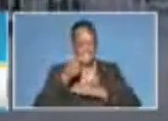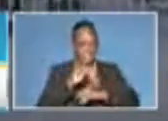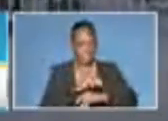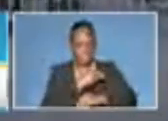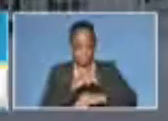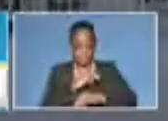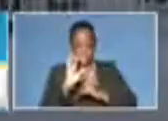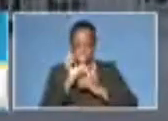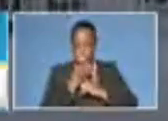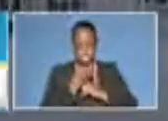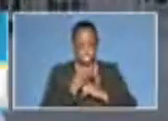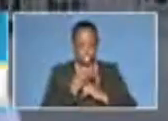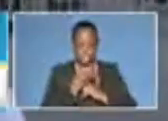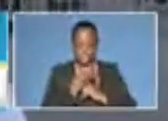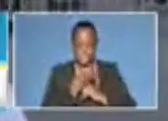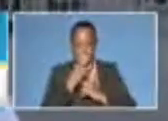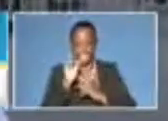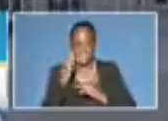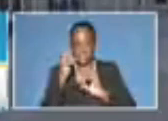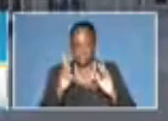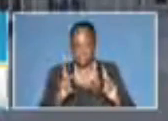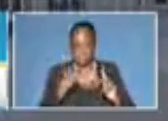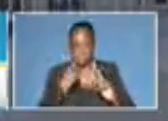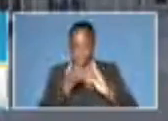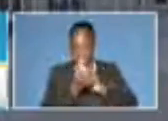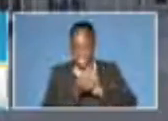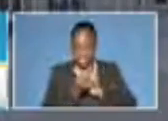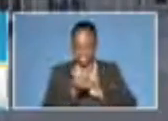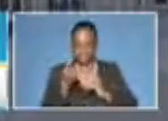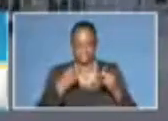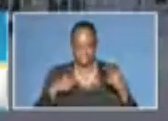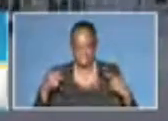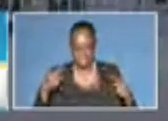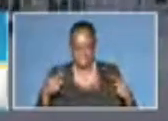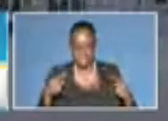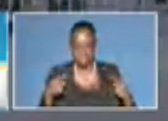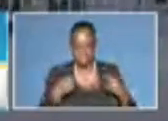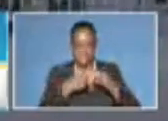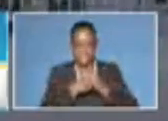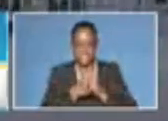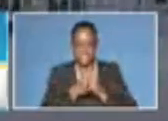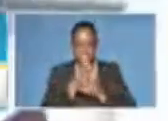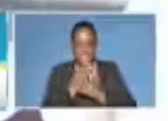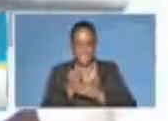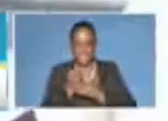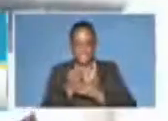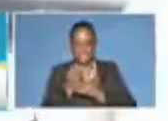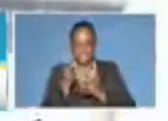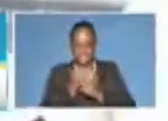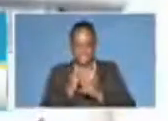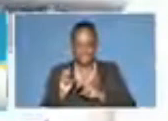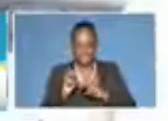food, culture. You can't beat it out here. And so anyone with talent, of course, they always come through Ministry of Tourism. We try to promote them. We take them on our trips